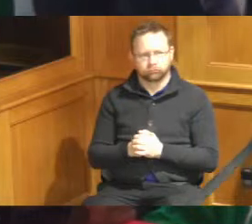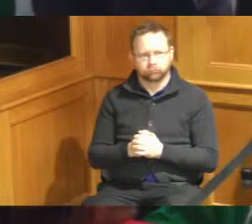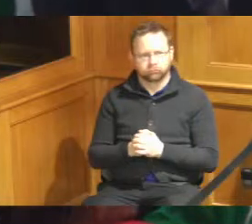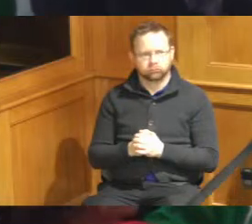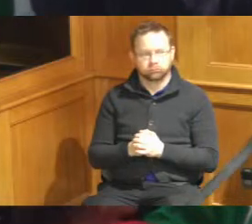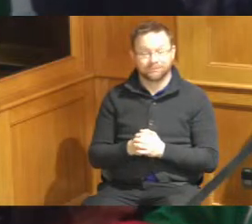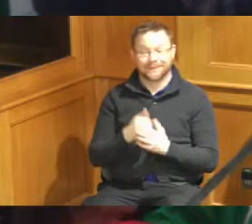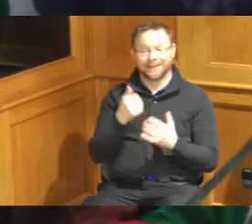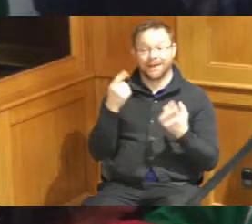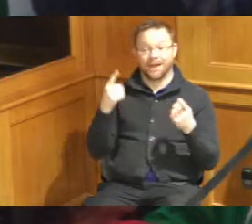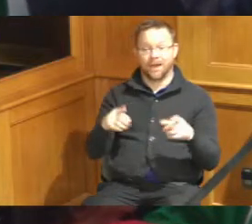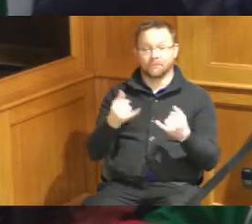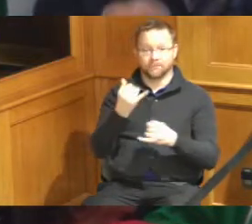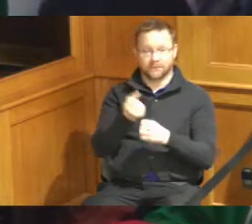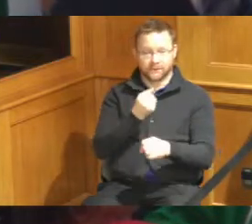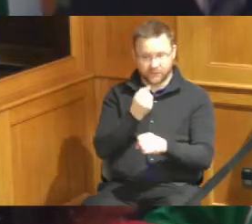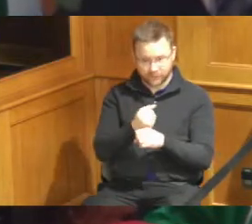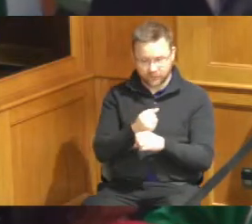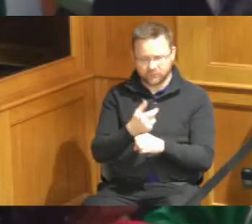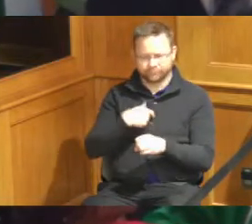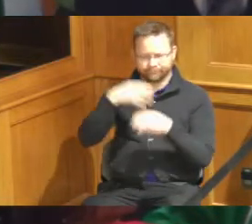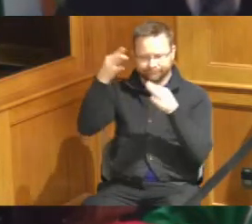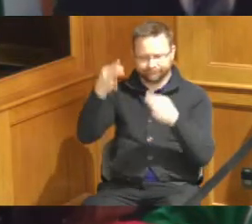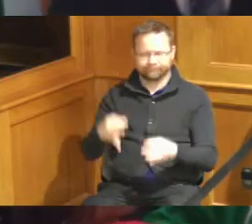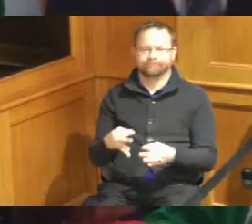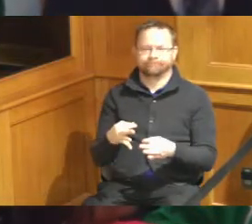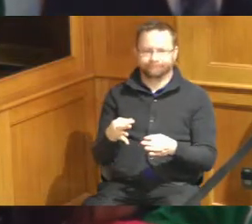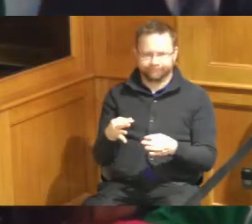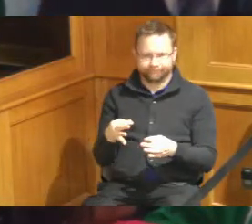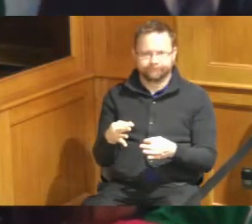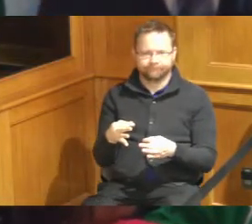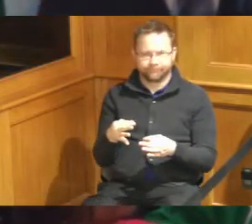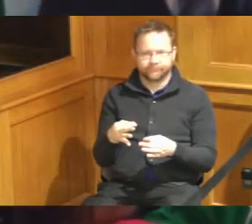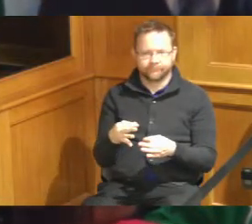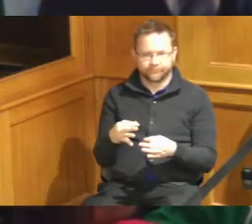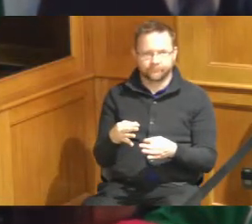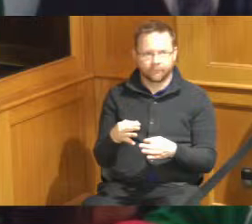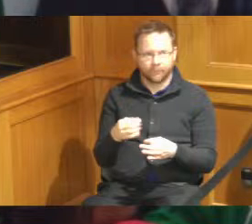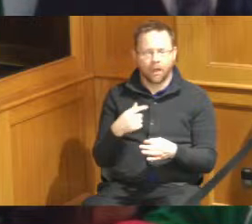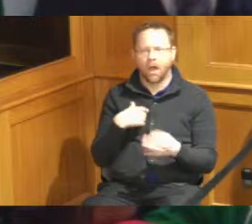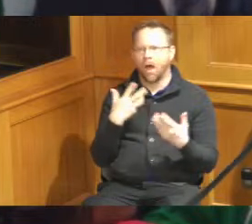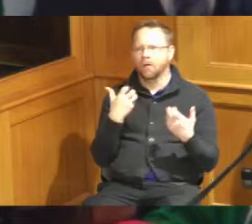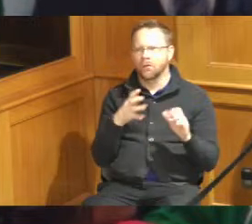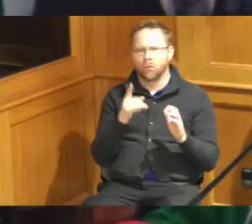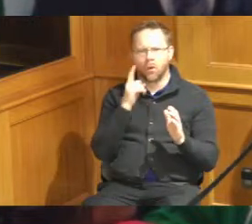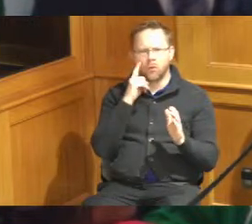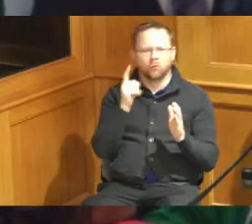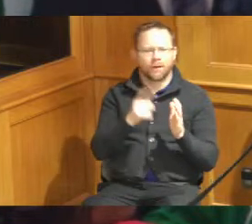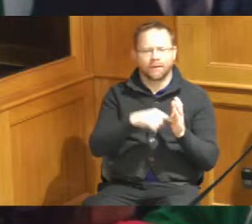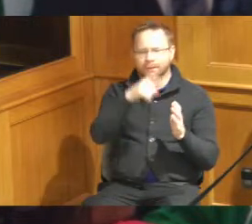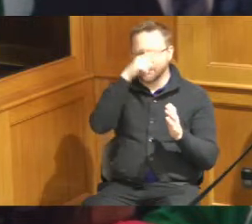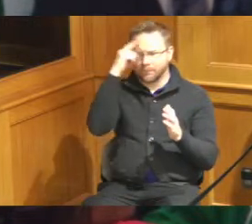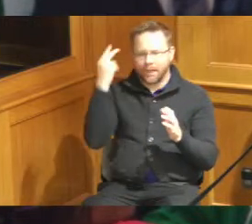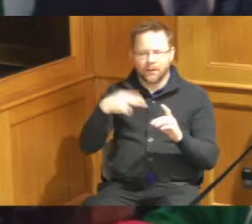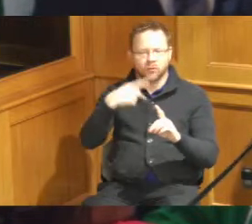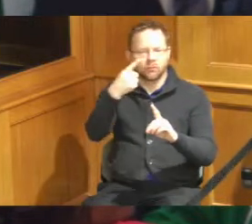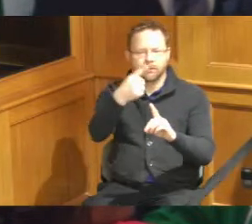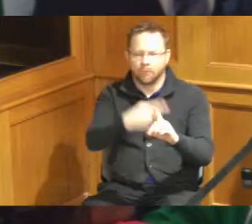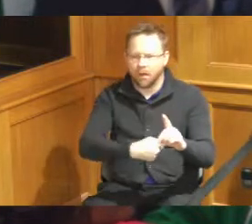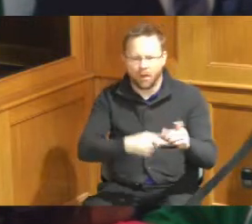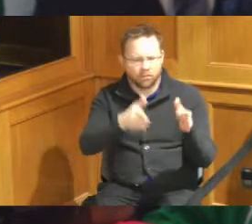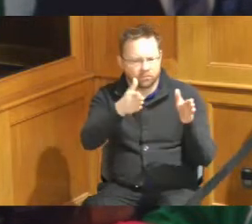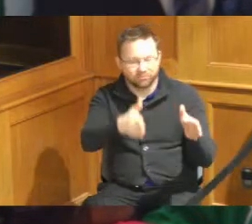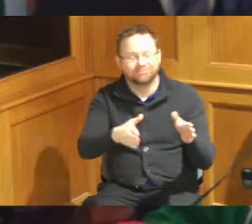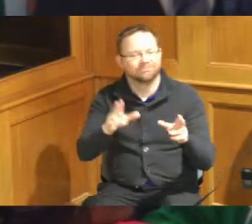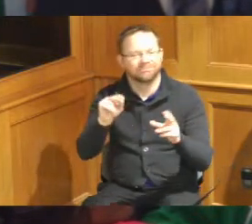say, this year, I made a decision that rather than recognizing Black History Month, the Prince